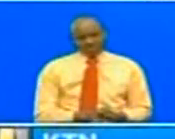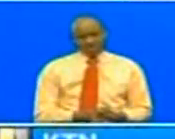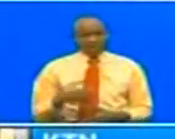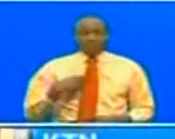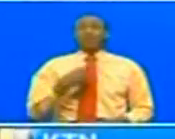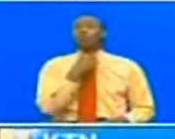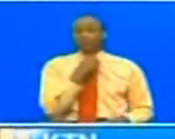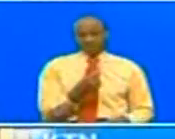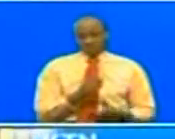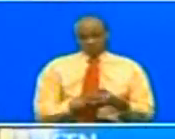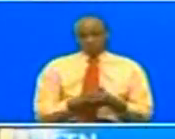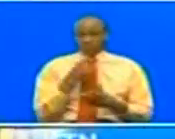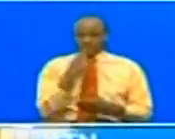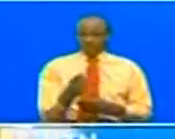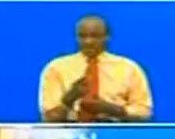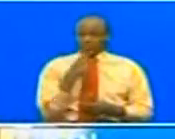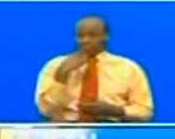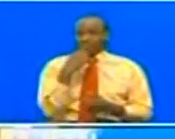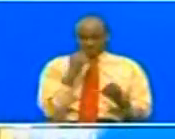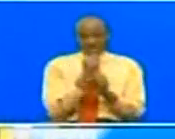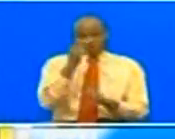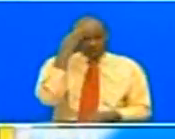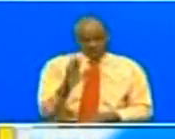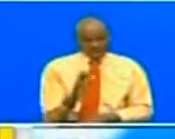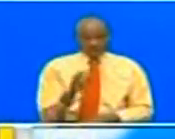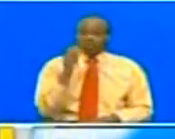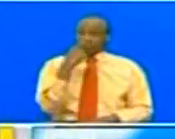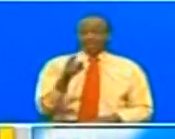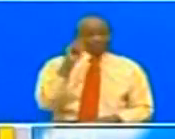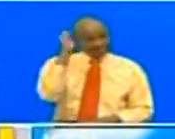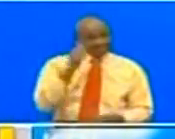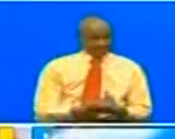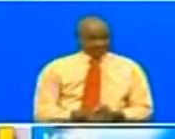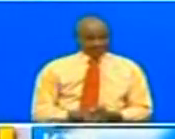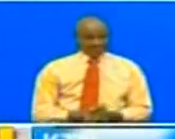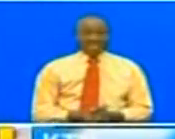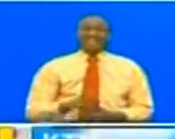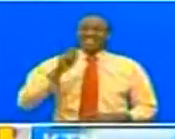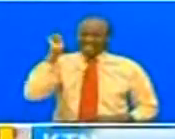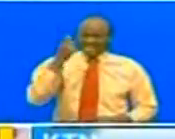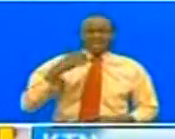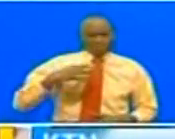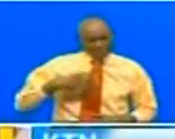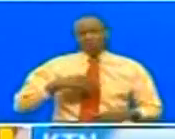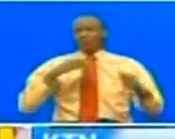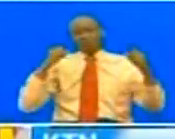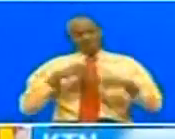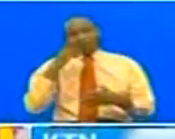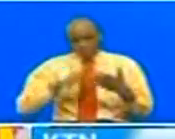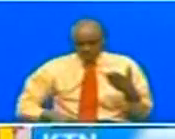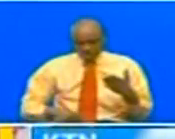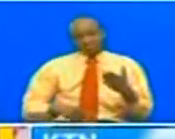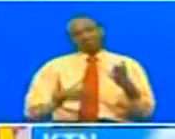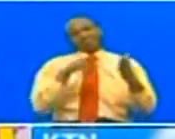to bring it to the attention of the president. Kenyans' worst fears are as